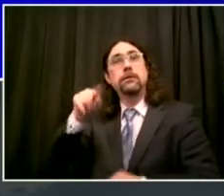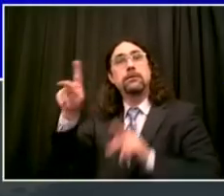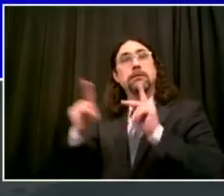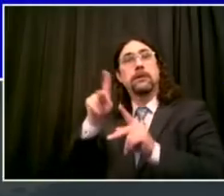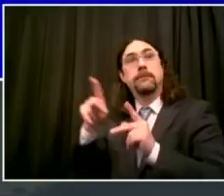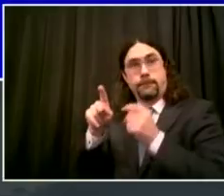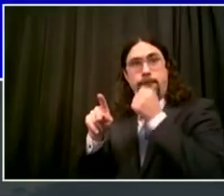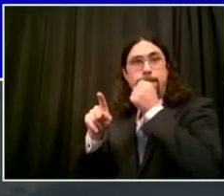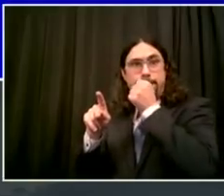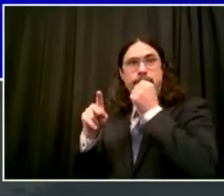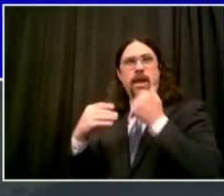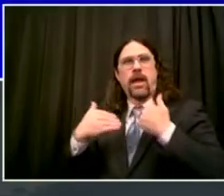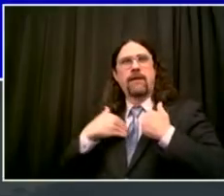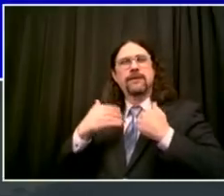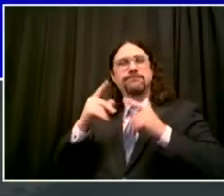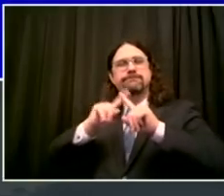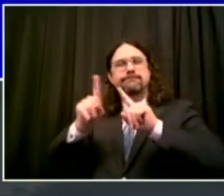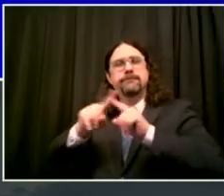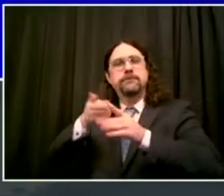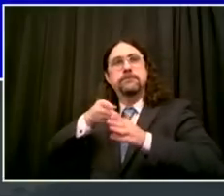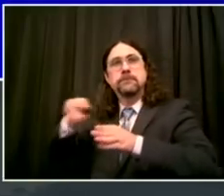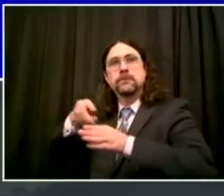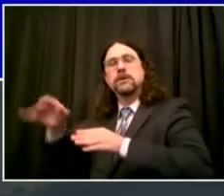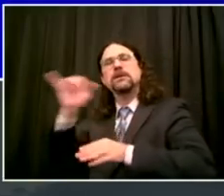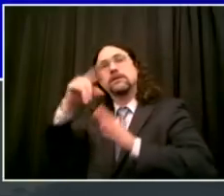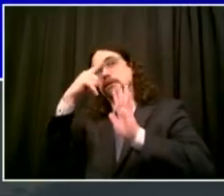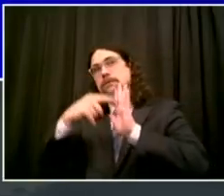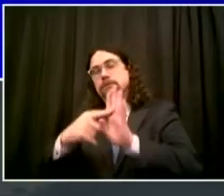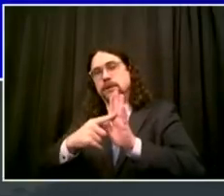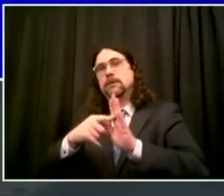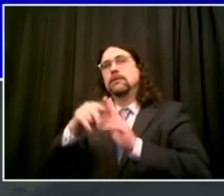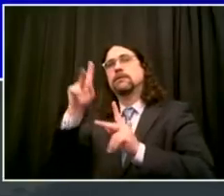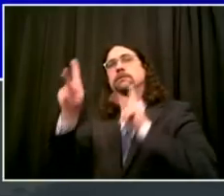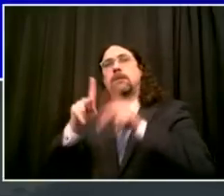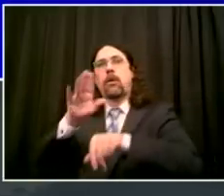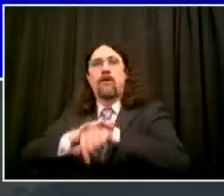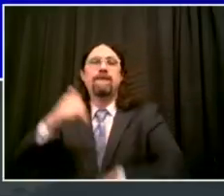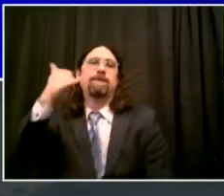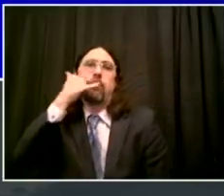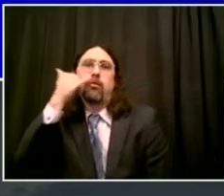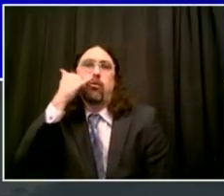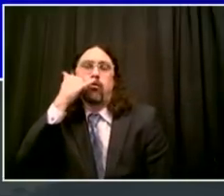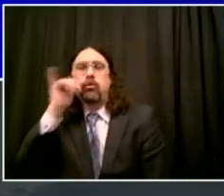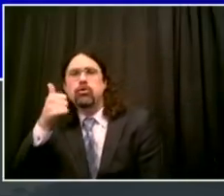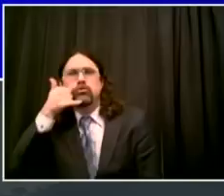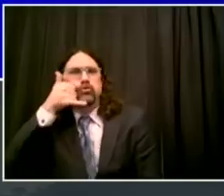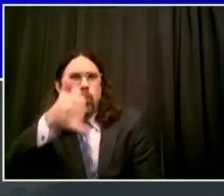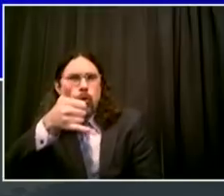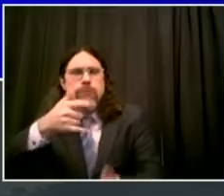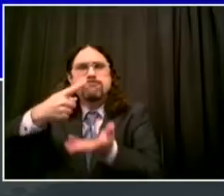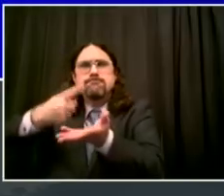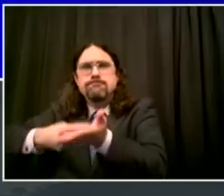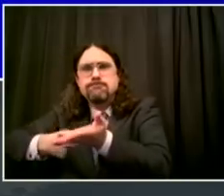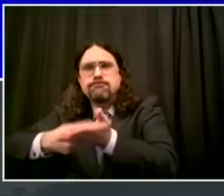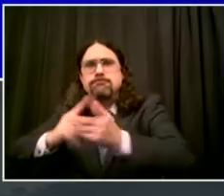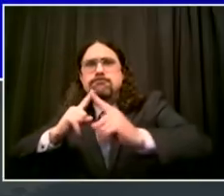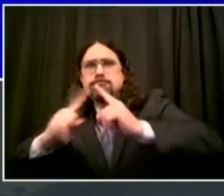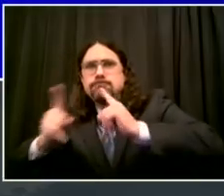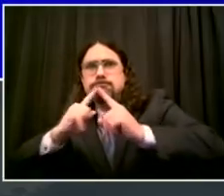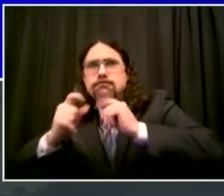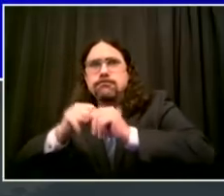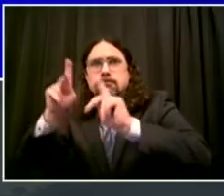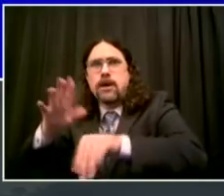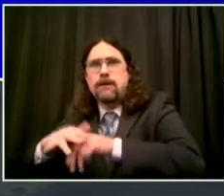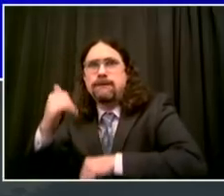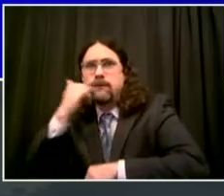track down the contacts that they've been in touch with. The monitors then call those contacts, bring them in for tests, but